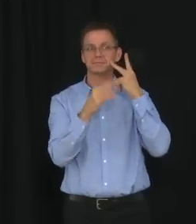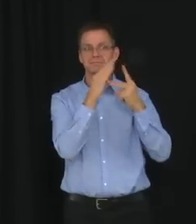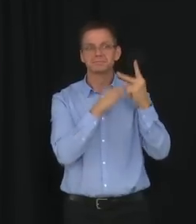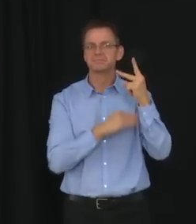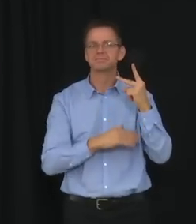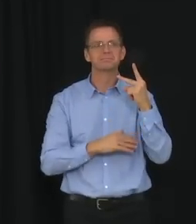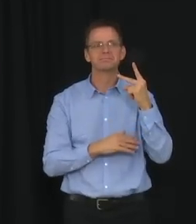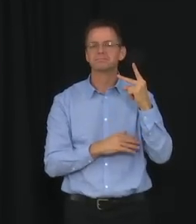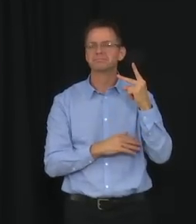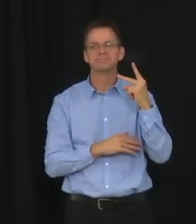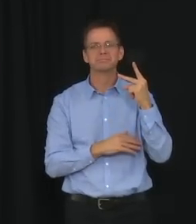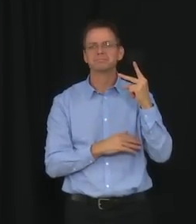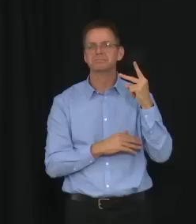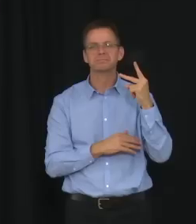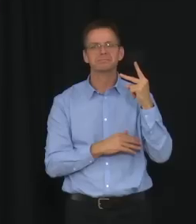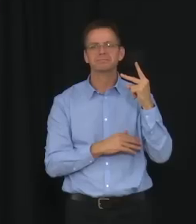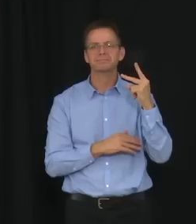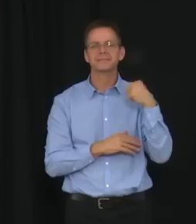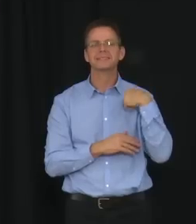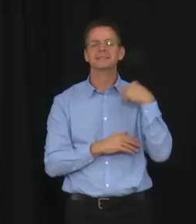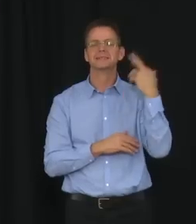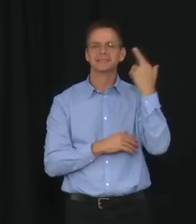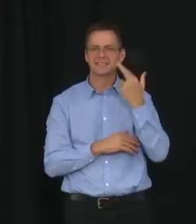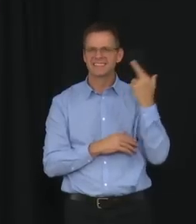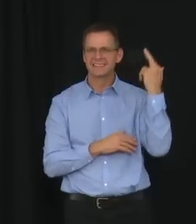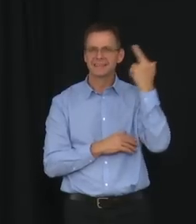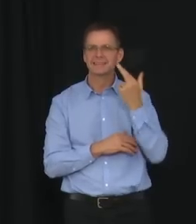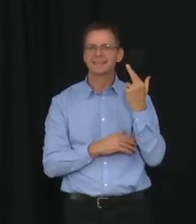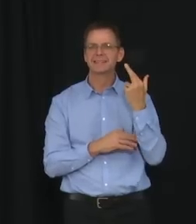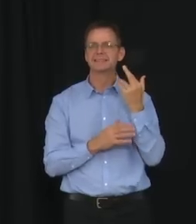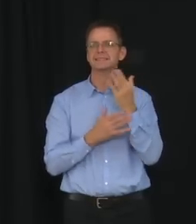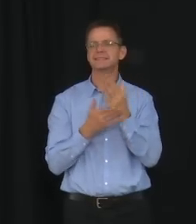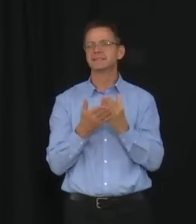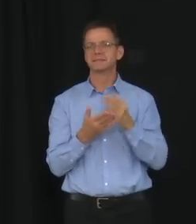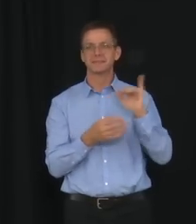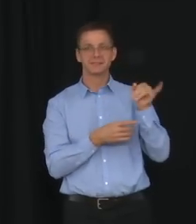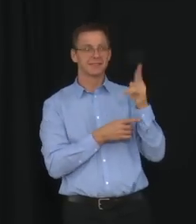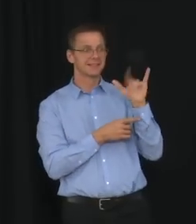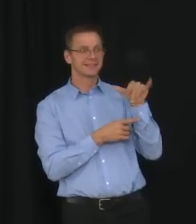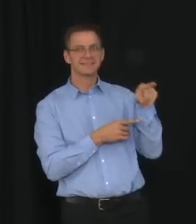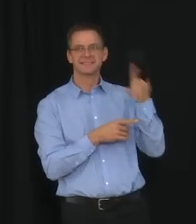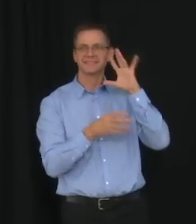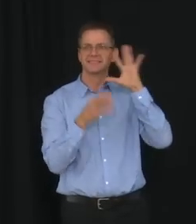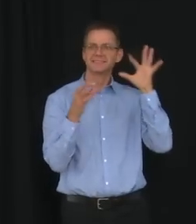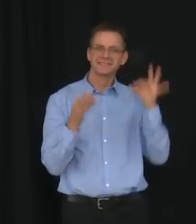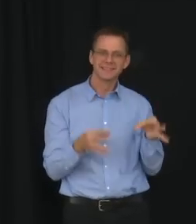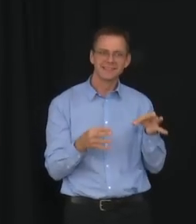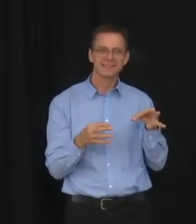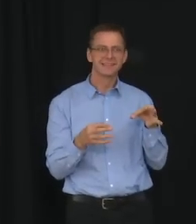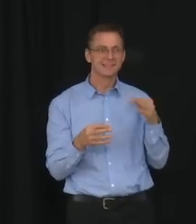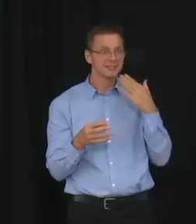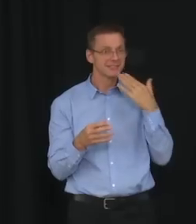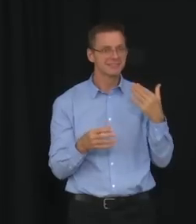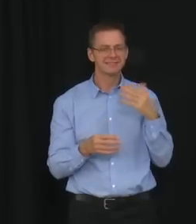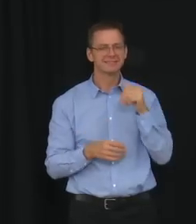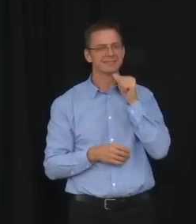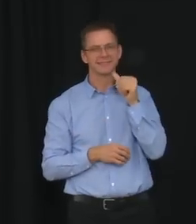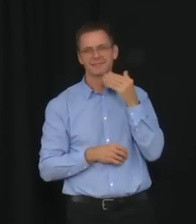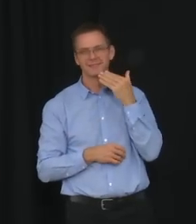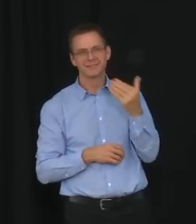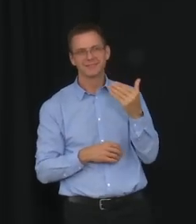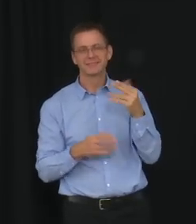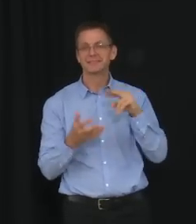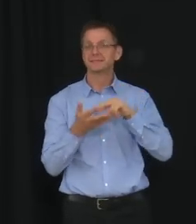in the way that we had anticipated. And we were able to then move the changes later to be able to have more monitoring